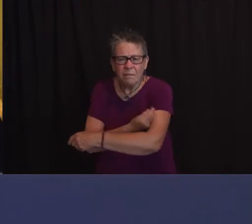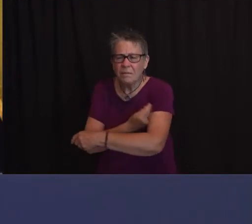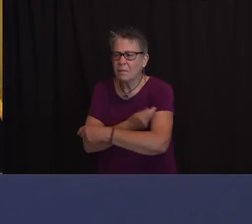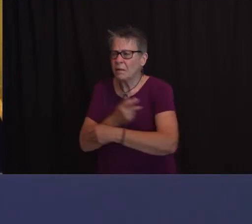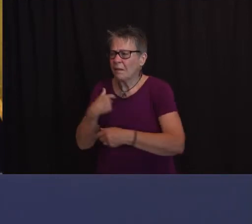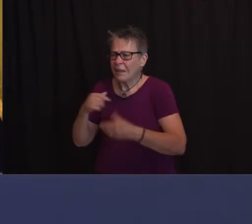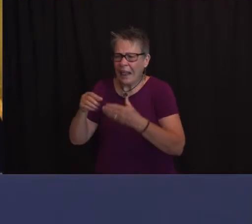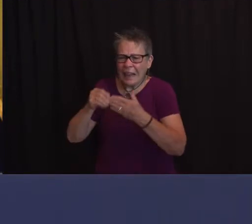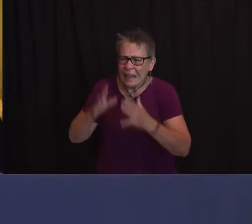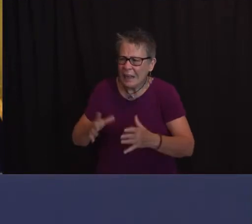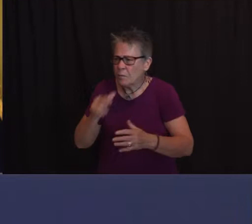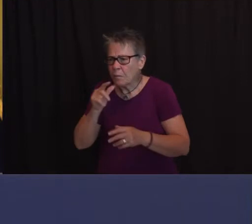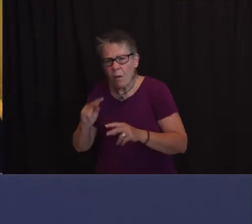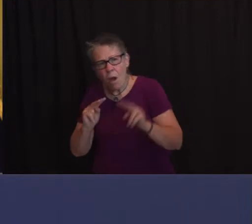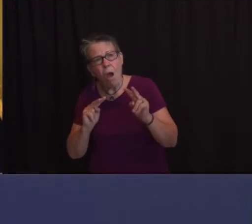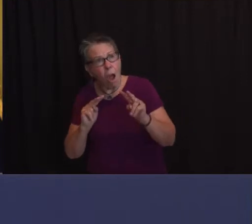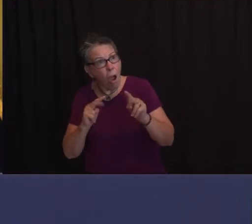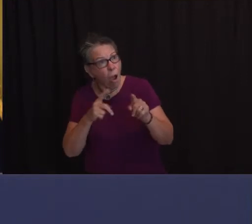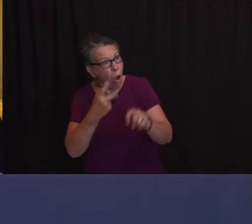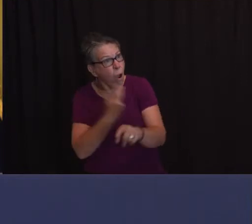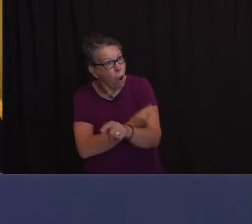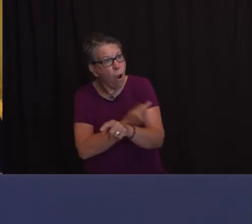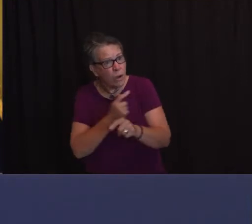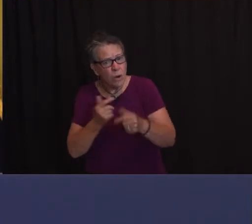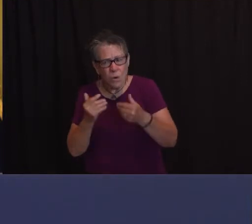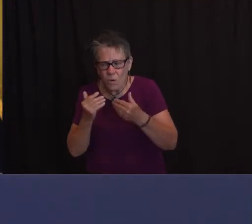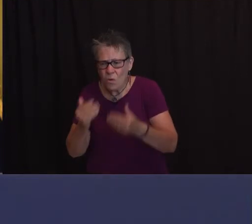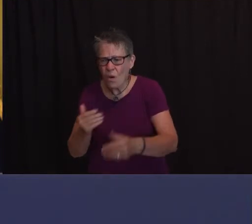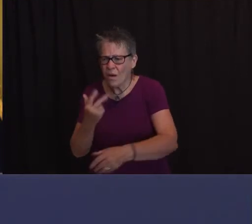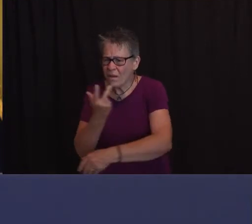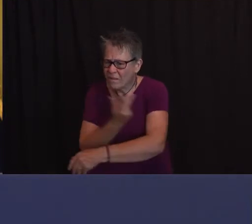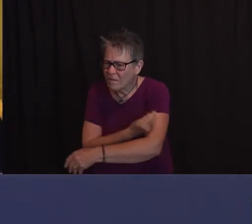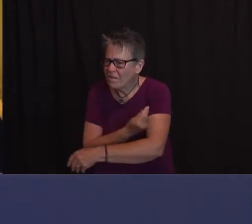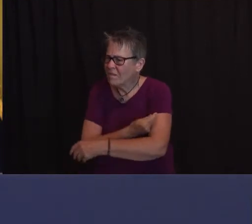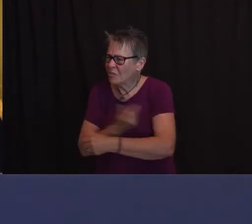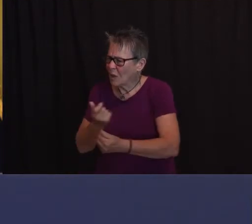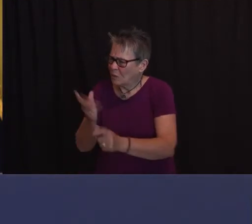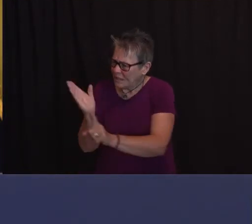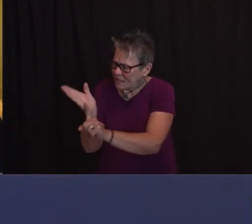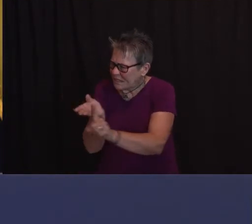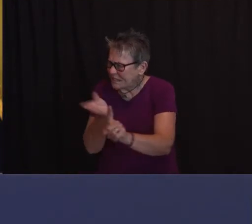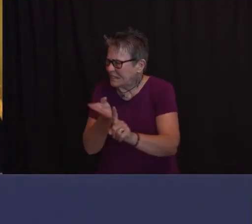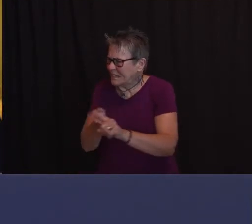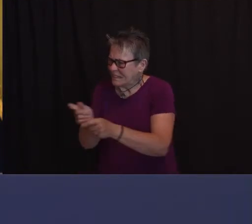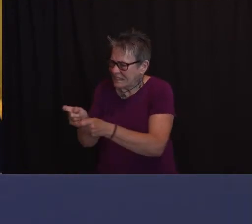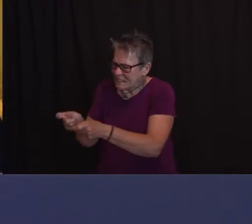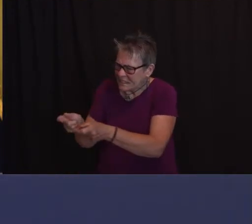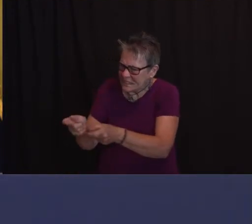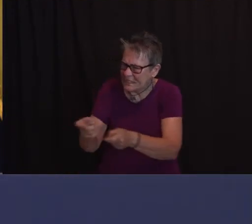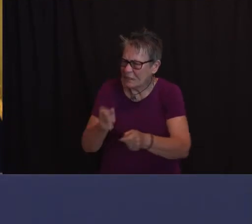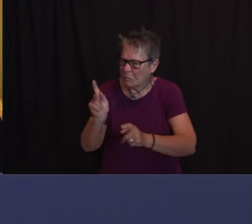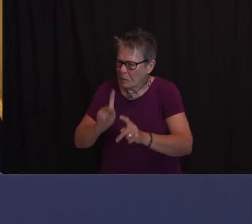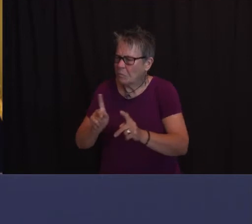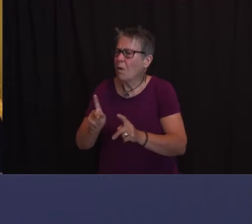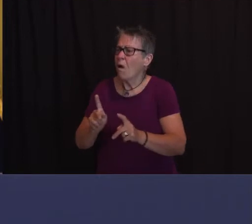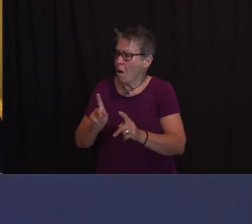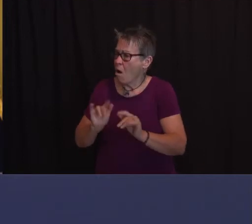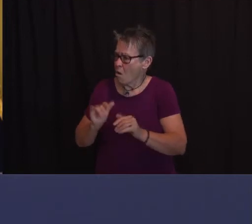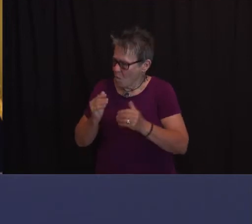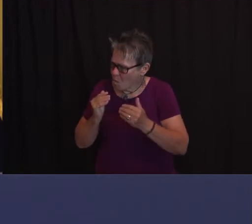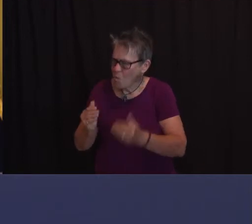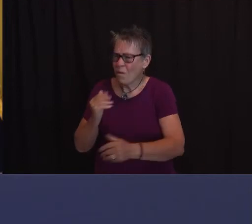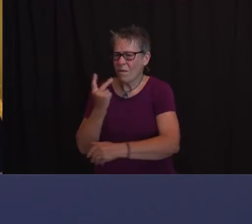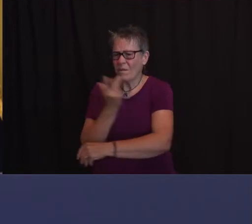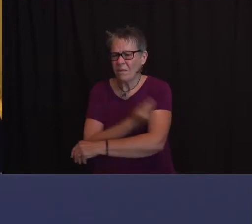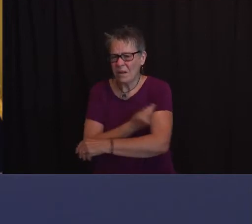information campaign to overcome that. That to me is a legitimate challenge. Somebody who has got, Judy and Tina,